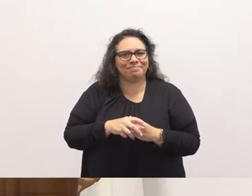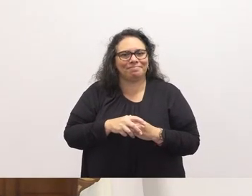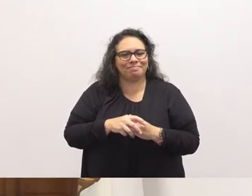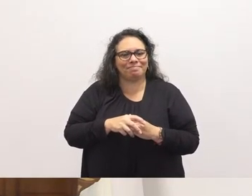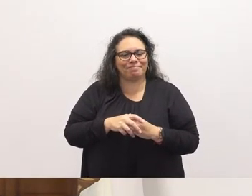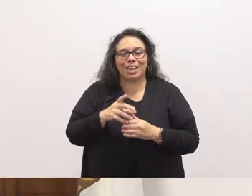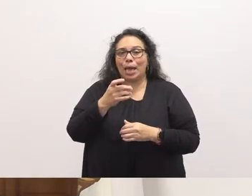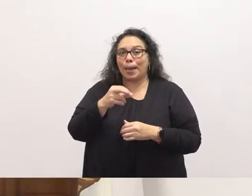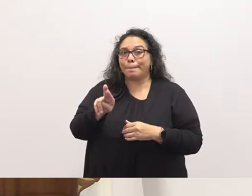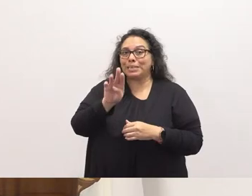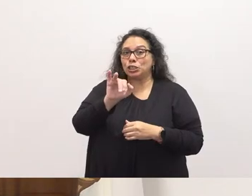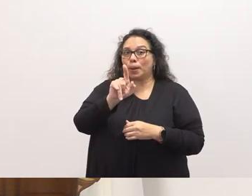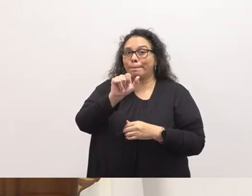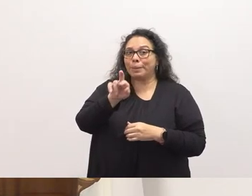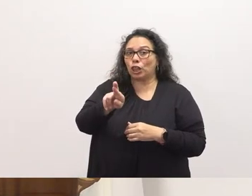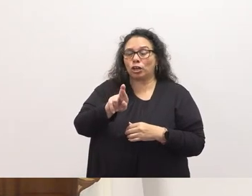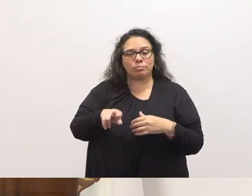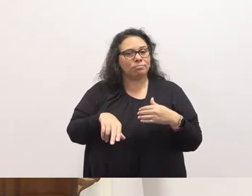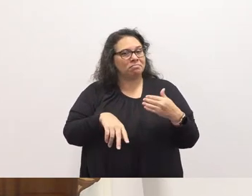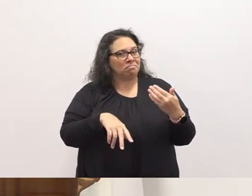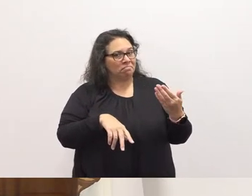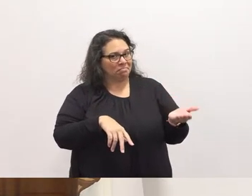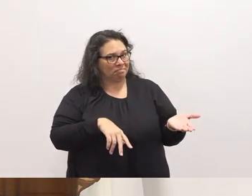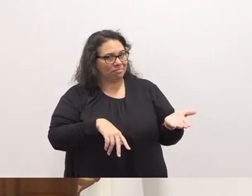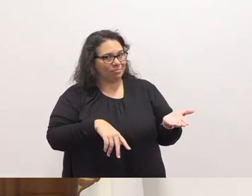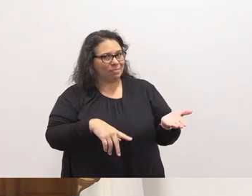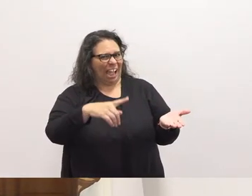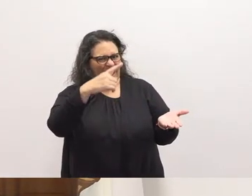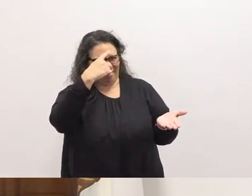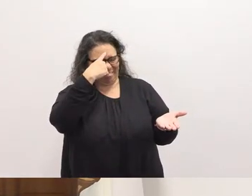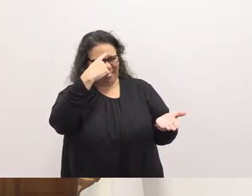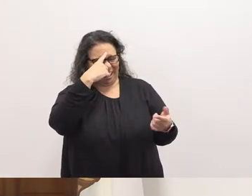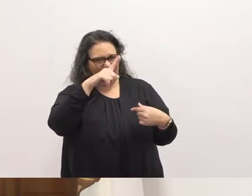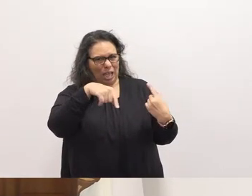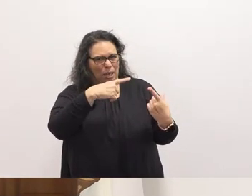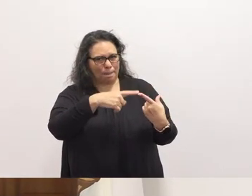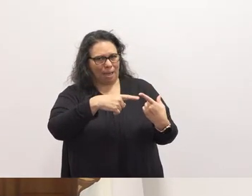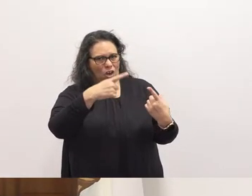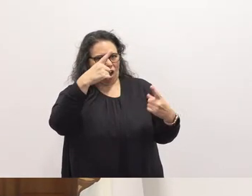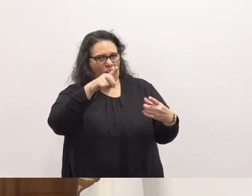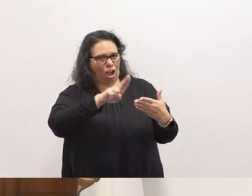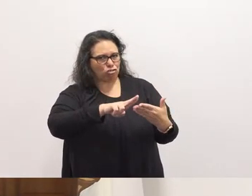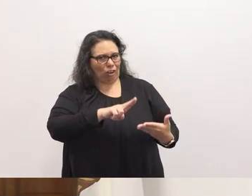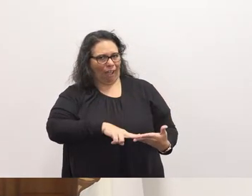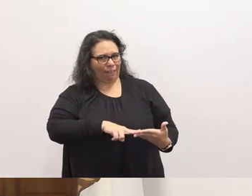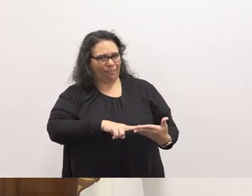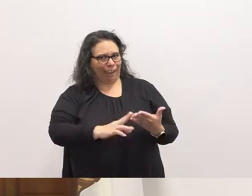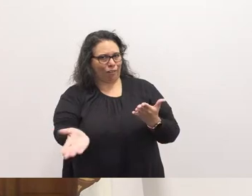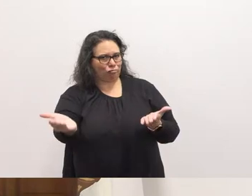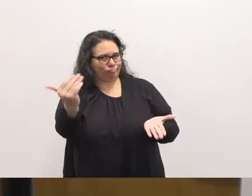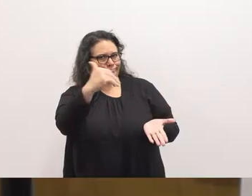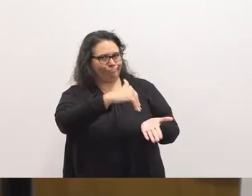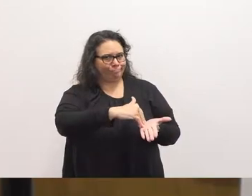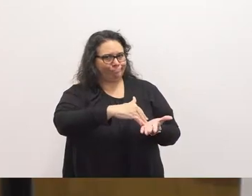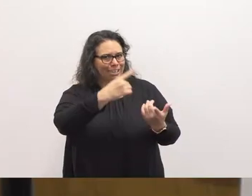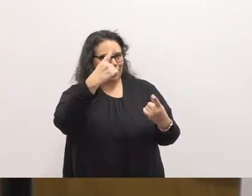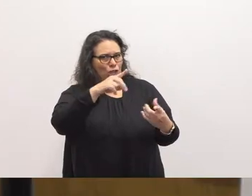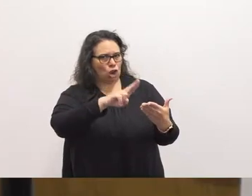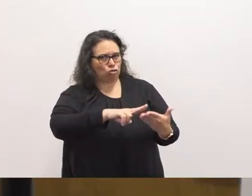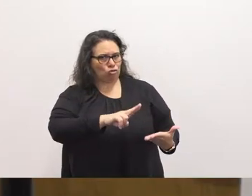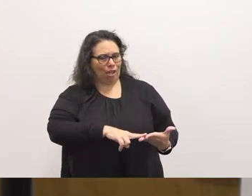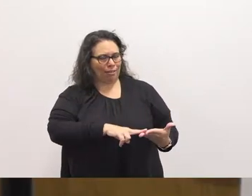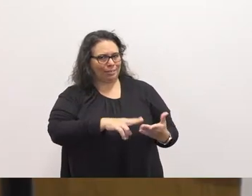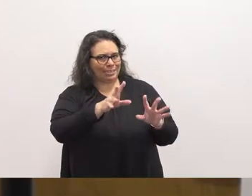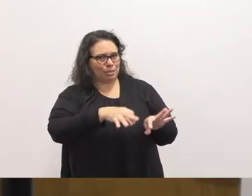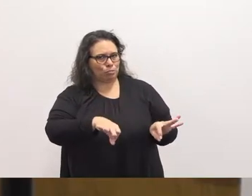Mr. Miller? When I think about the contract and the renewal of the contract, I think that it's important from our